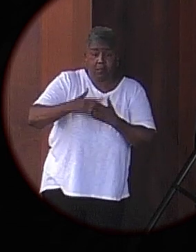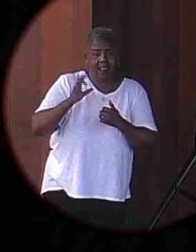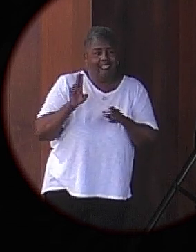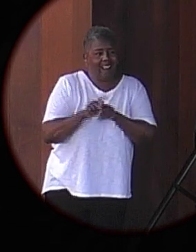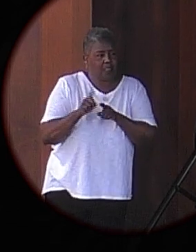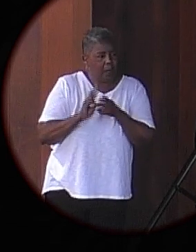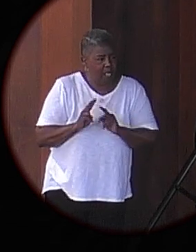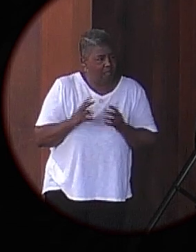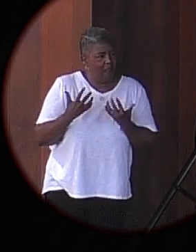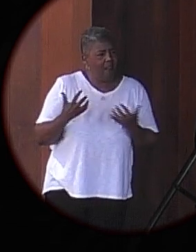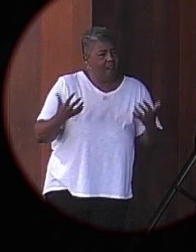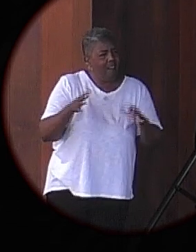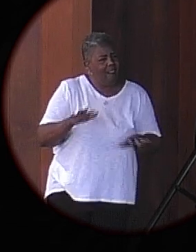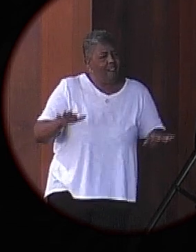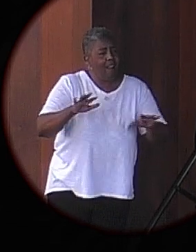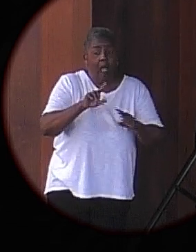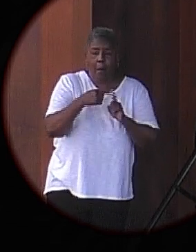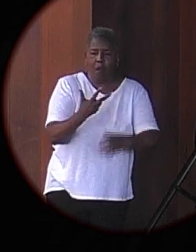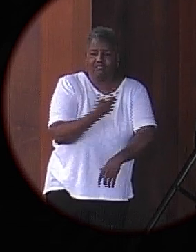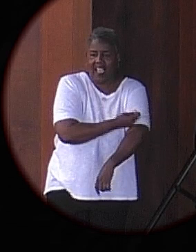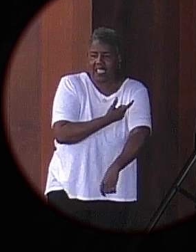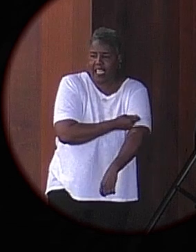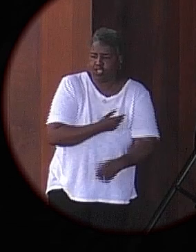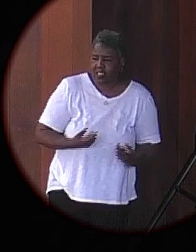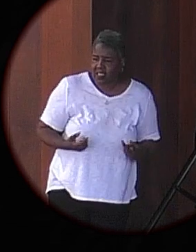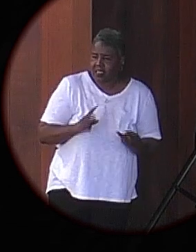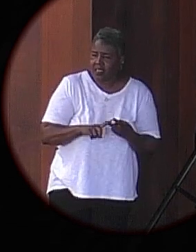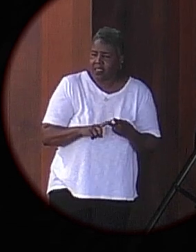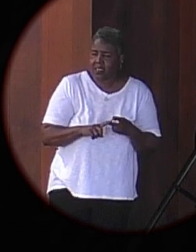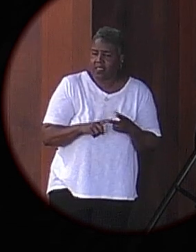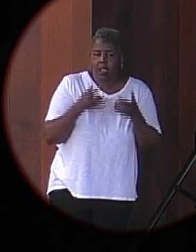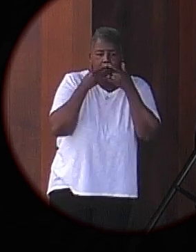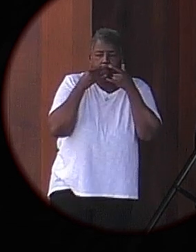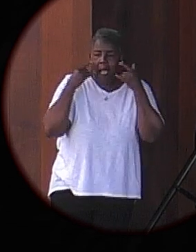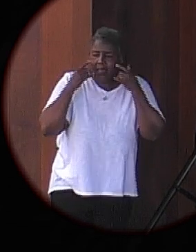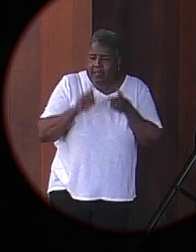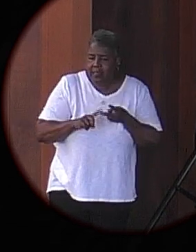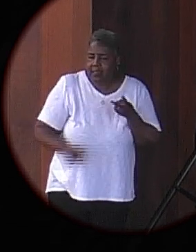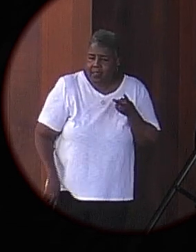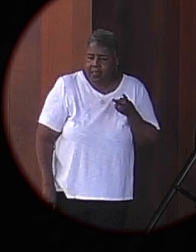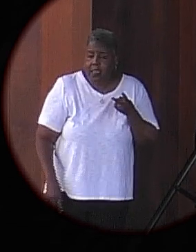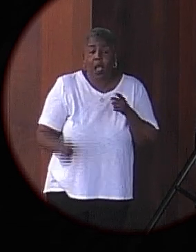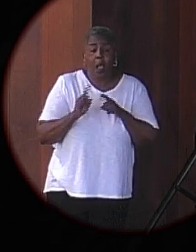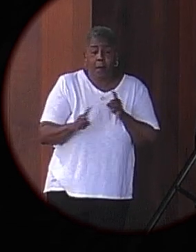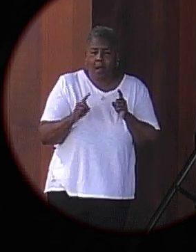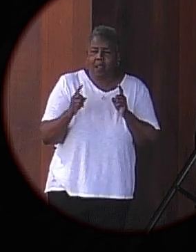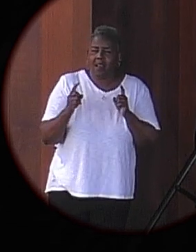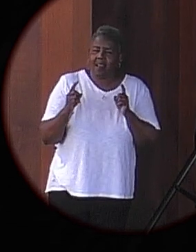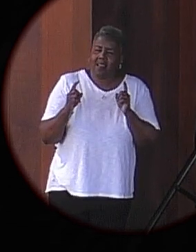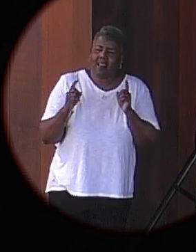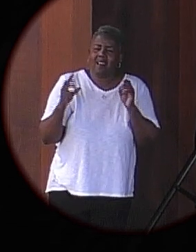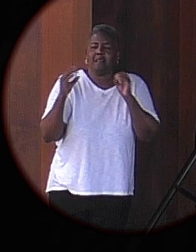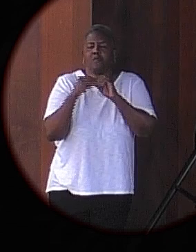people about vaccinations and wearing masks. But there's a deeper